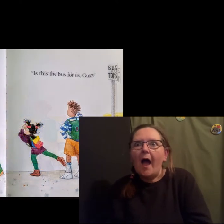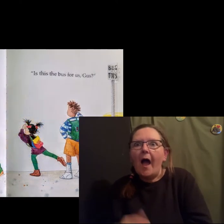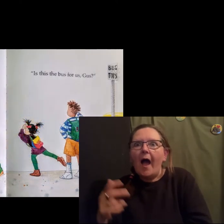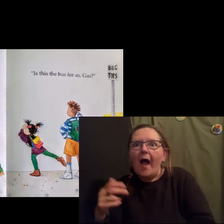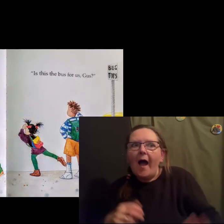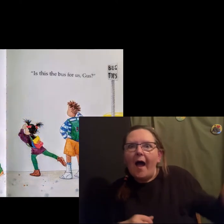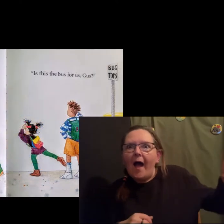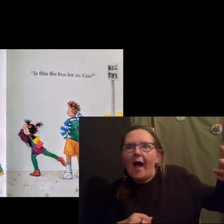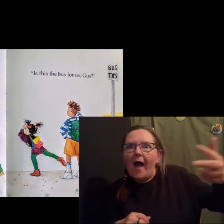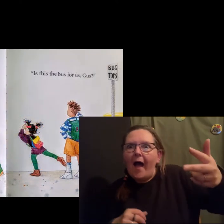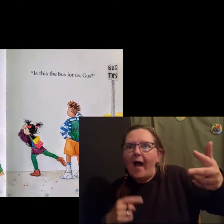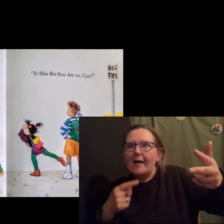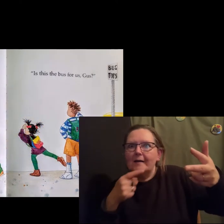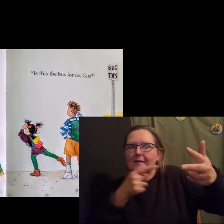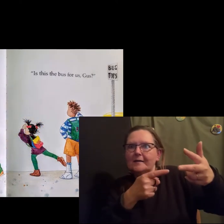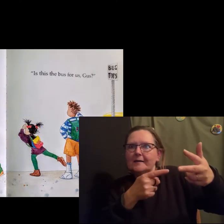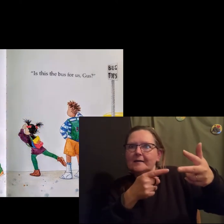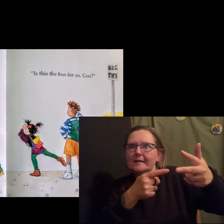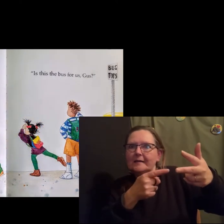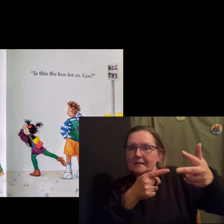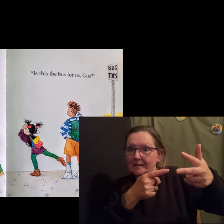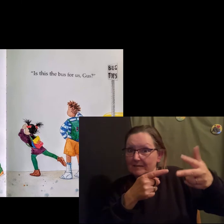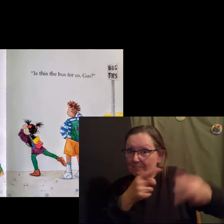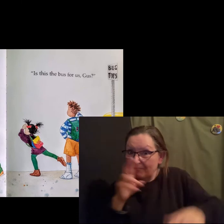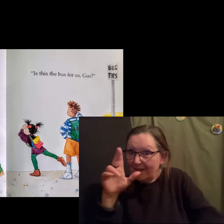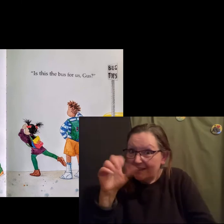Here's another vehicle. Does that look like a bus?